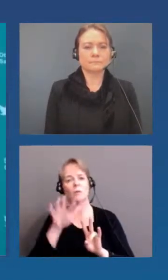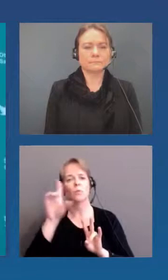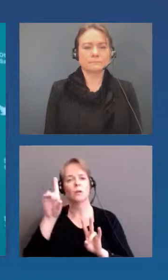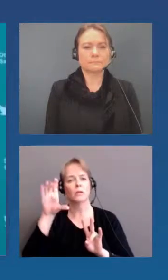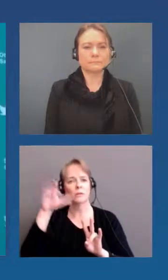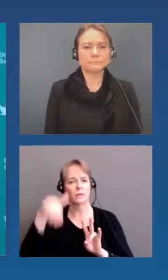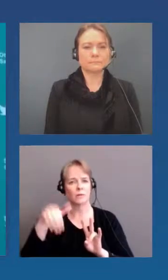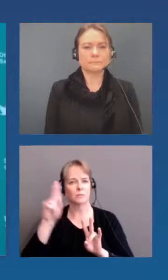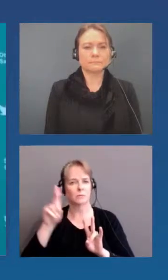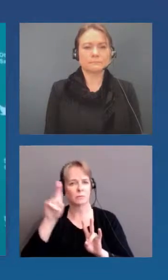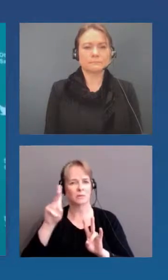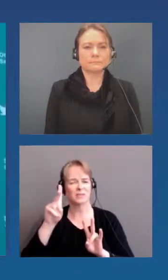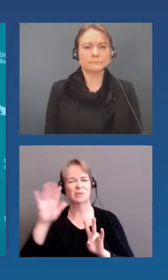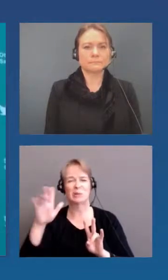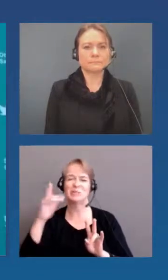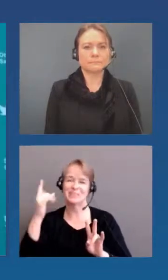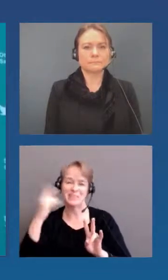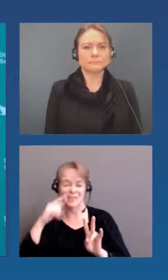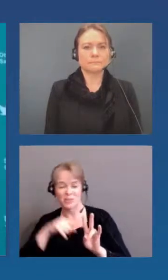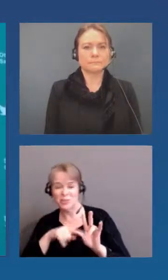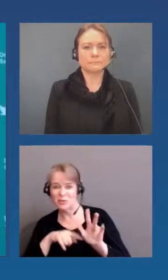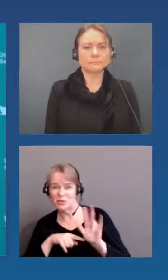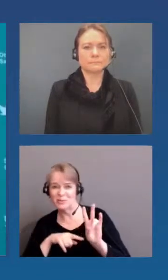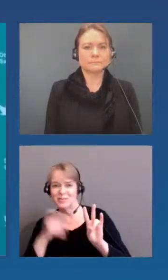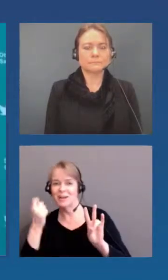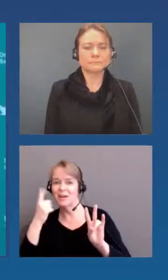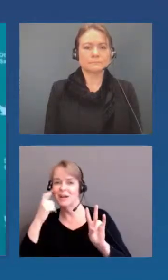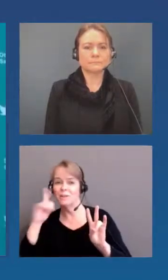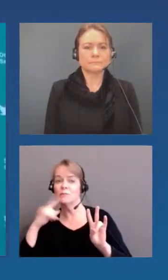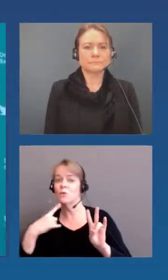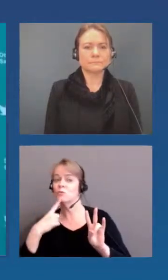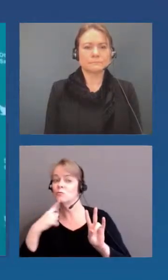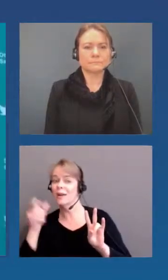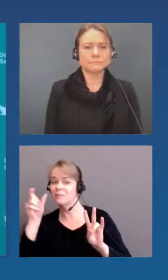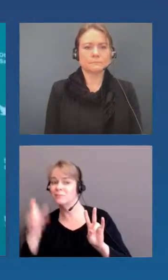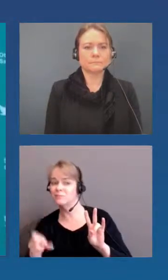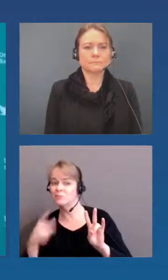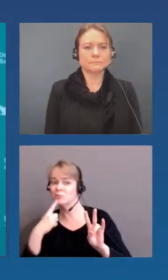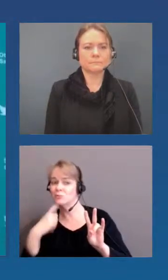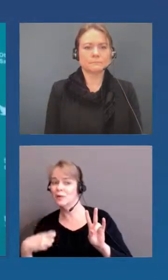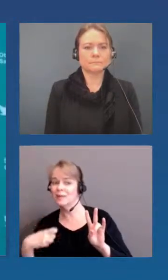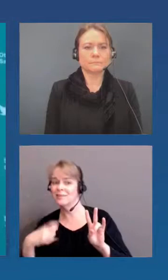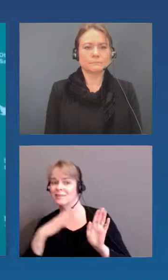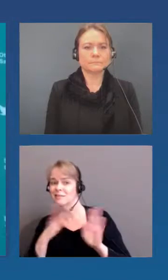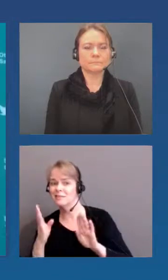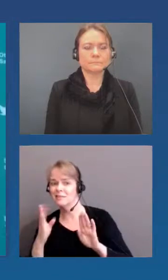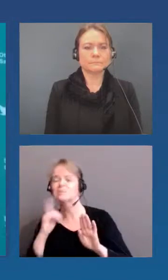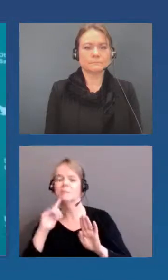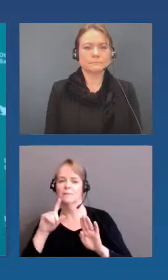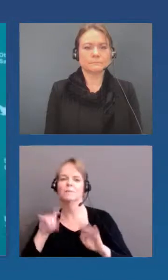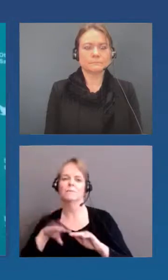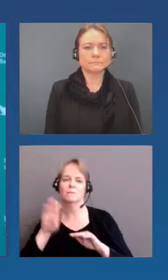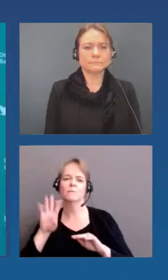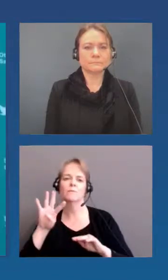threshold of red, which is 40. And so while nearly half of the people testing positive for COVID-19 are